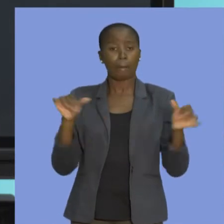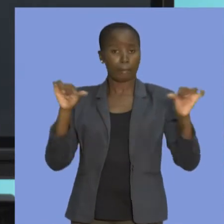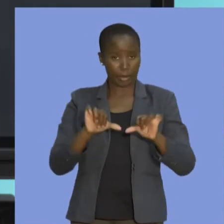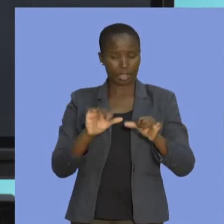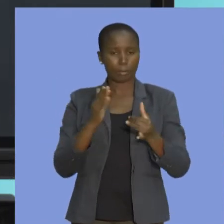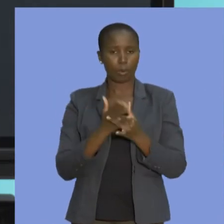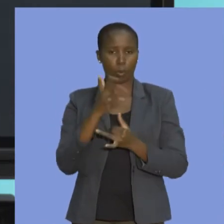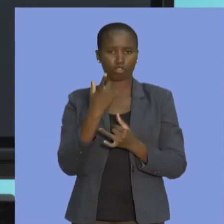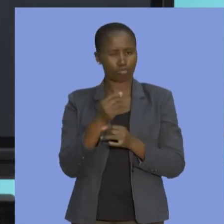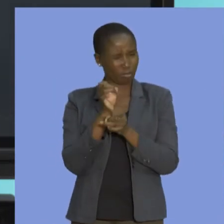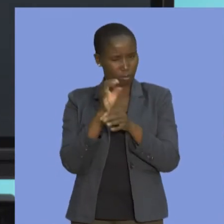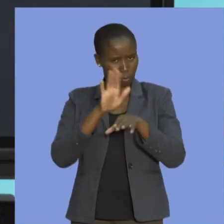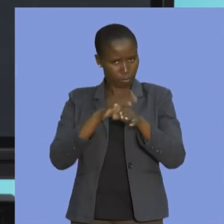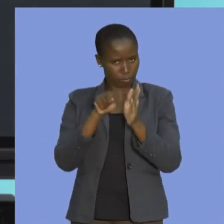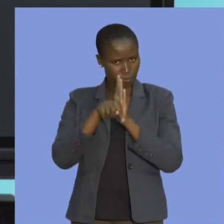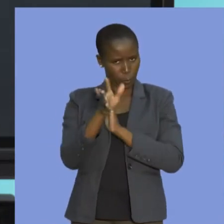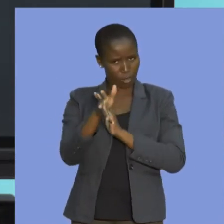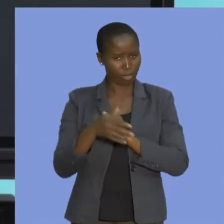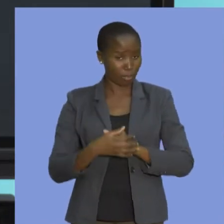data.